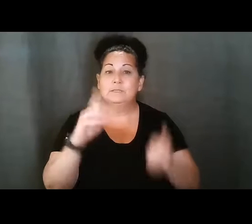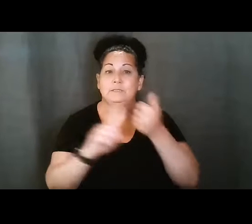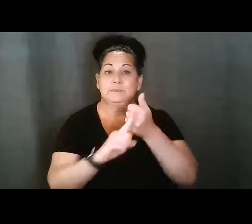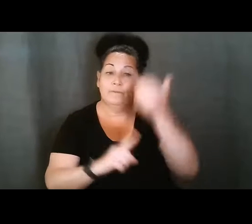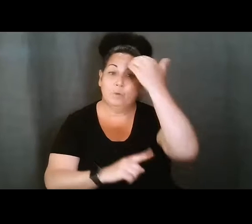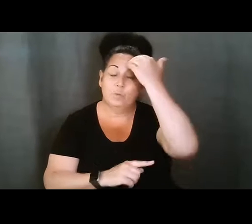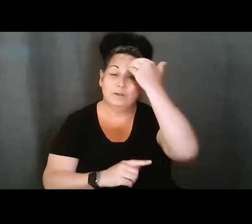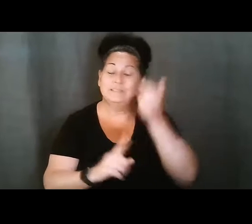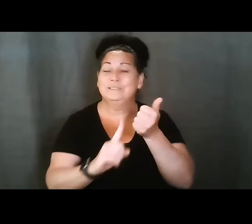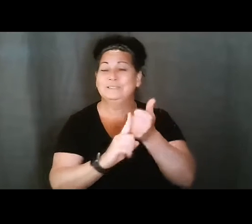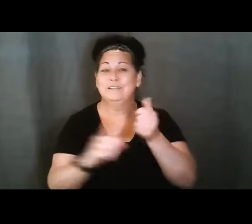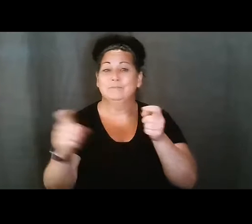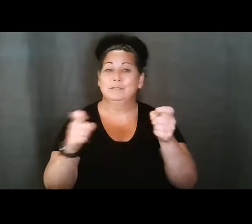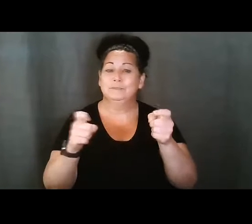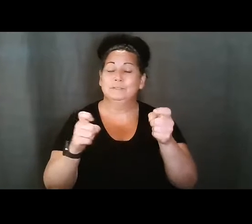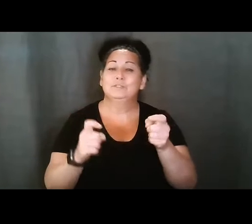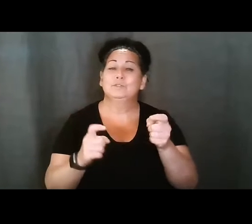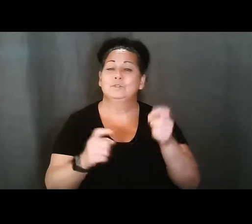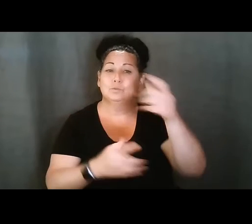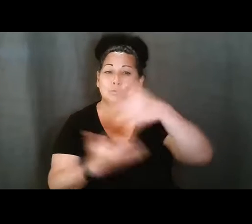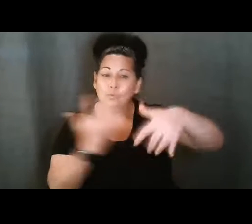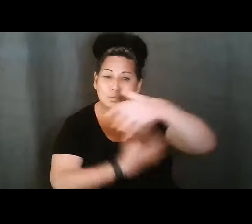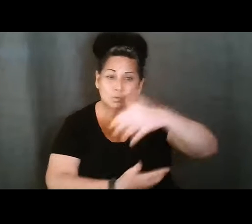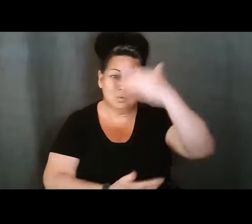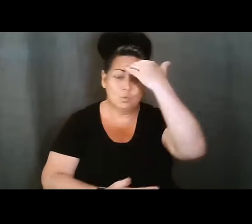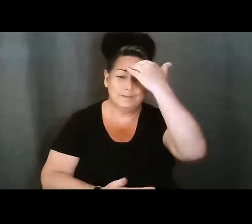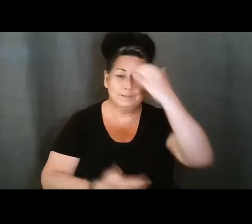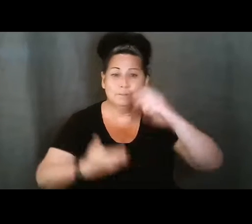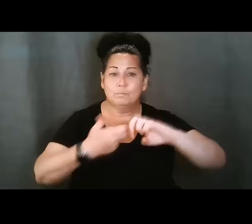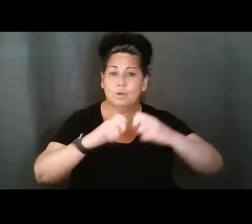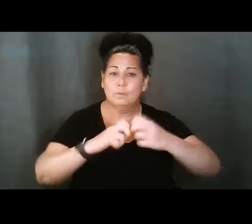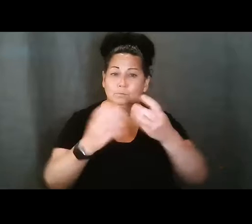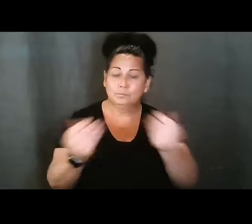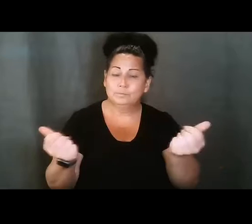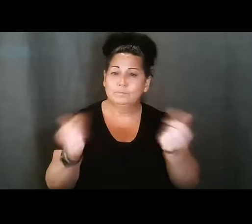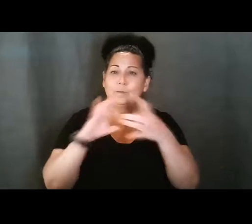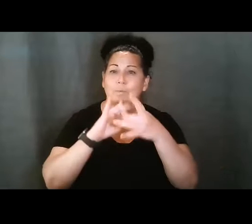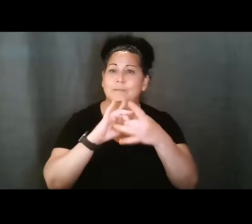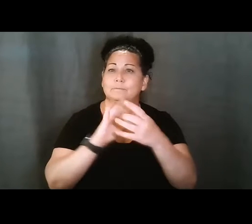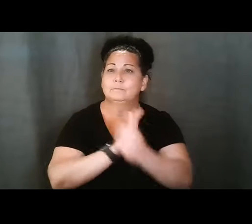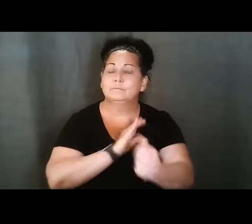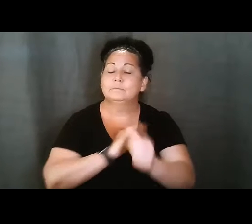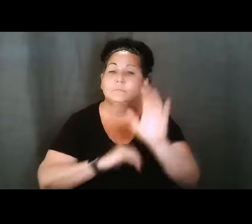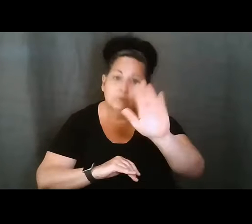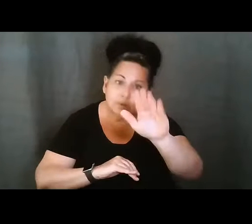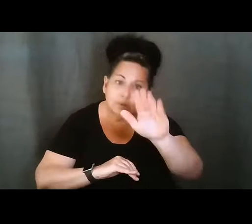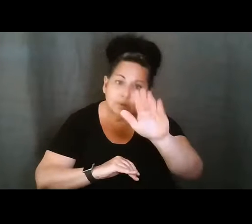social awareness, problem solving, and relationship skills. Parents, I want you to take a look at this for a second.